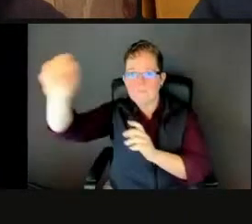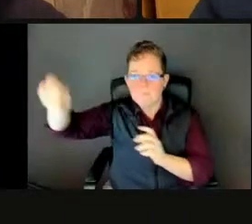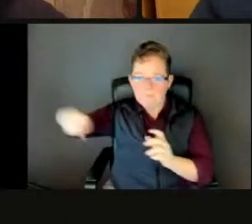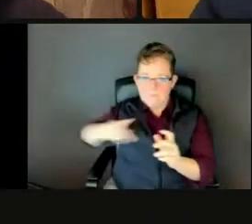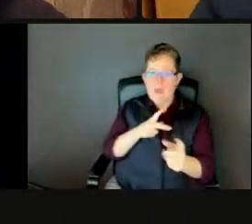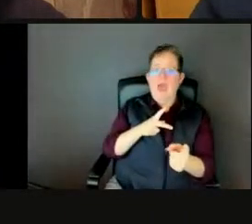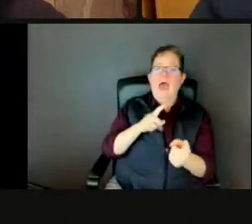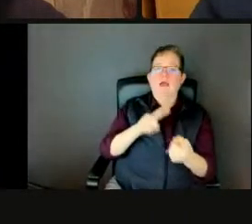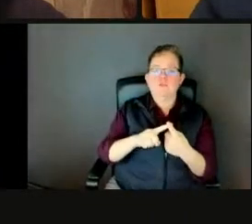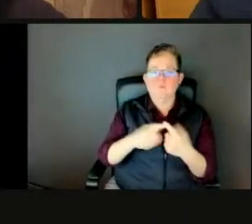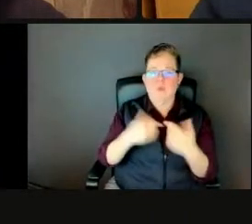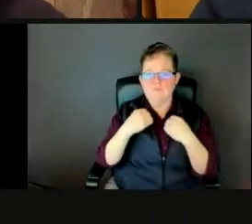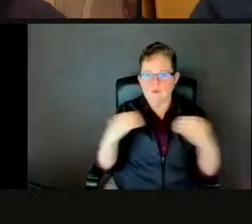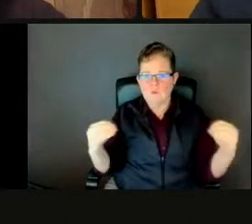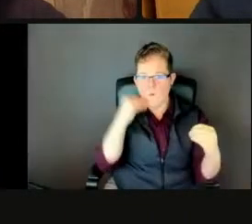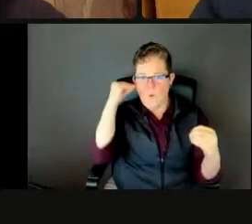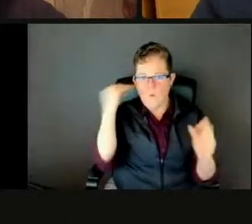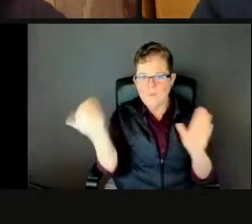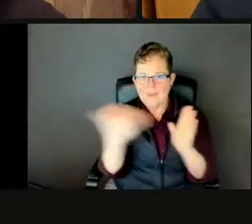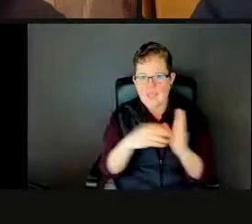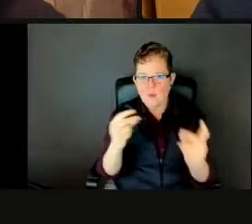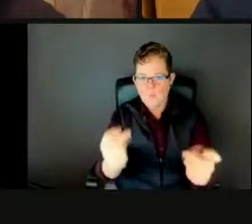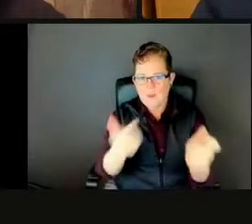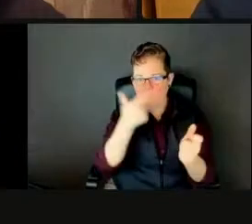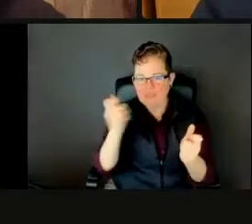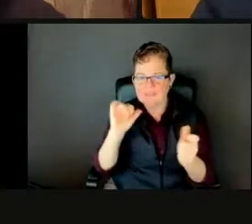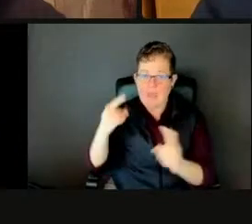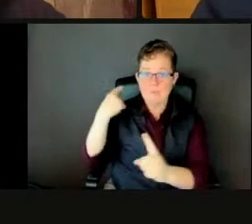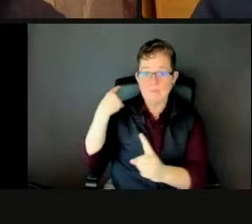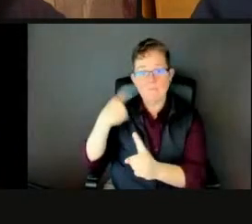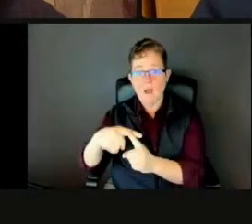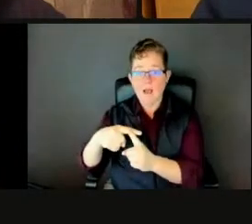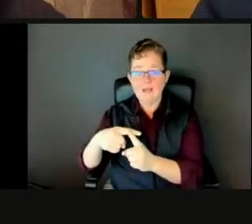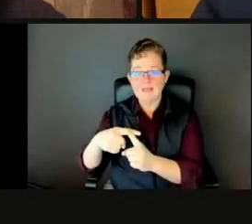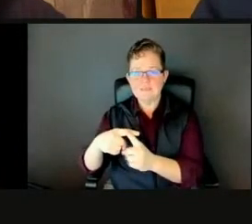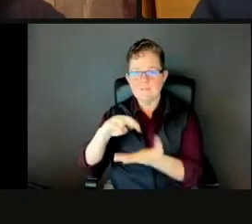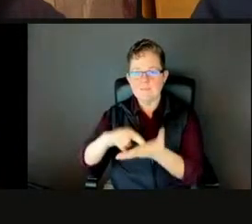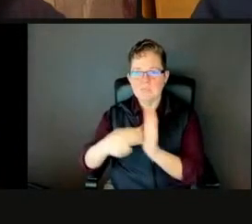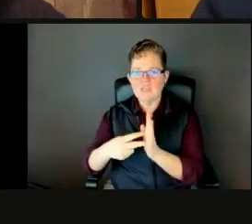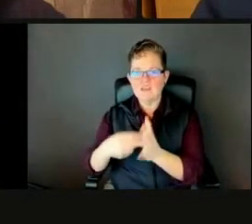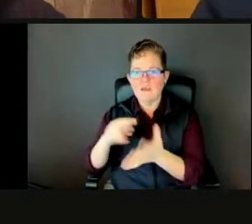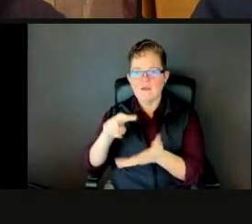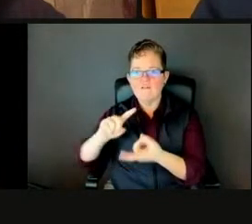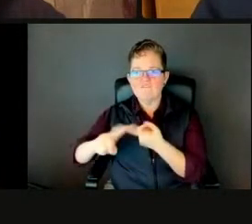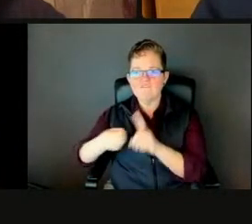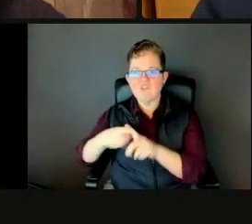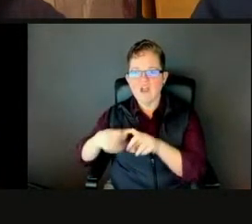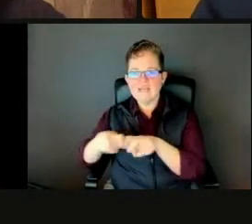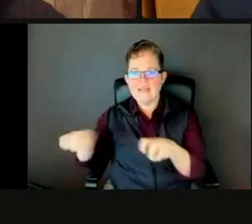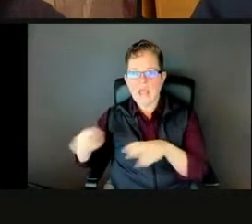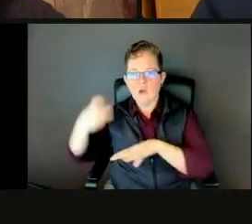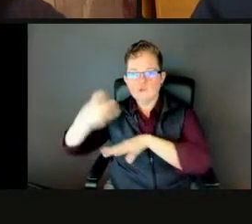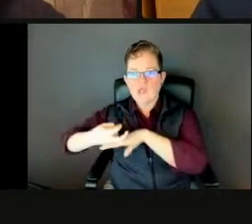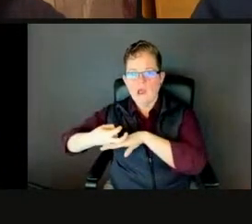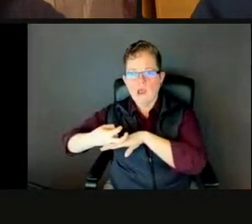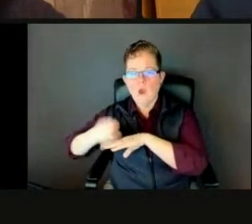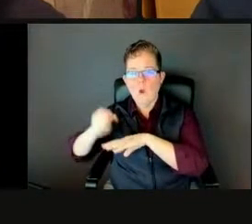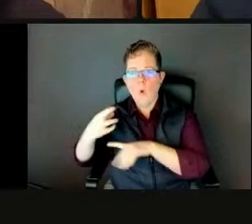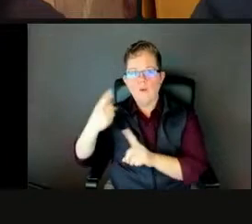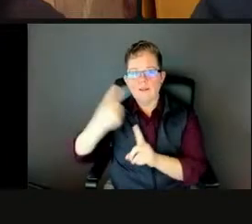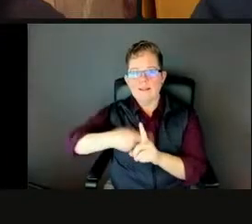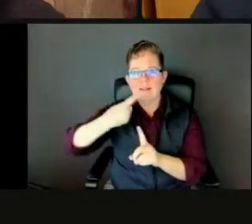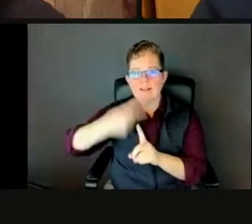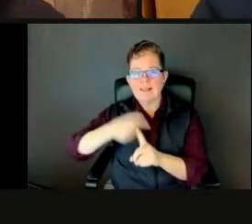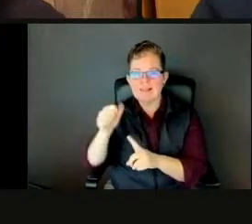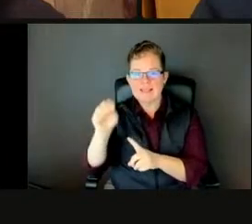rather quickly because that positive destination maybe was a friend's couch. Or instead of, you know, a lease that is, you know, for